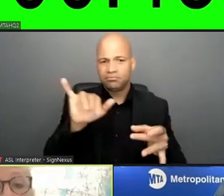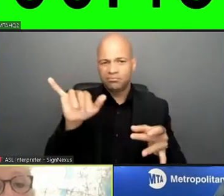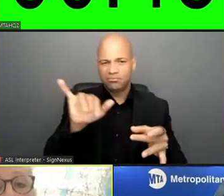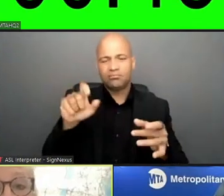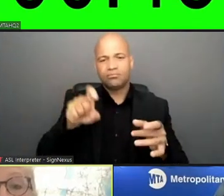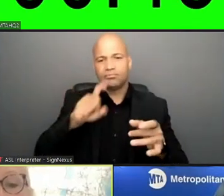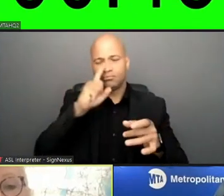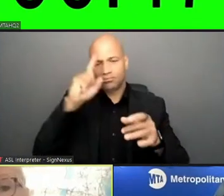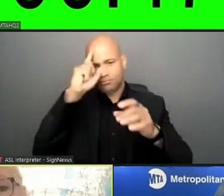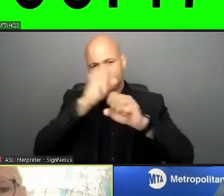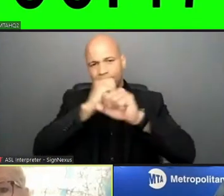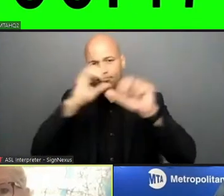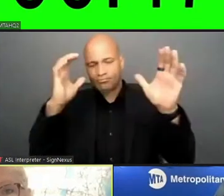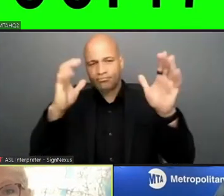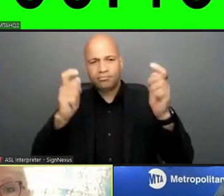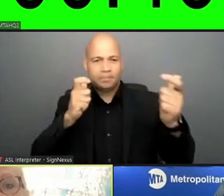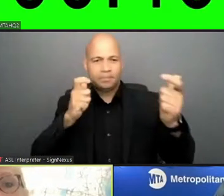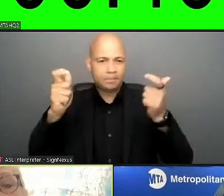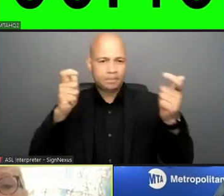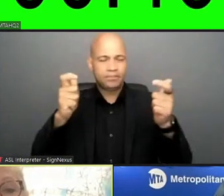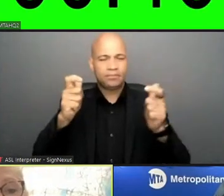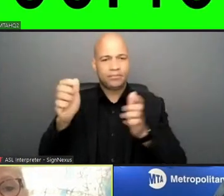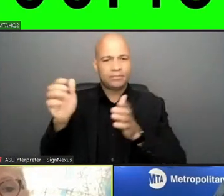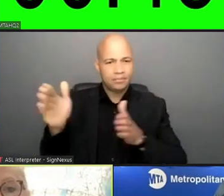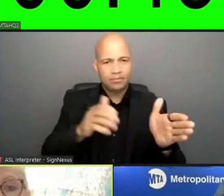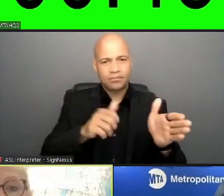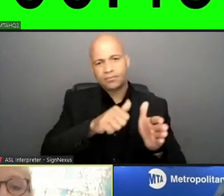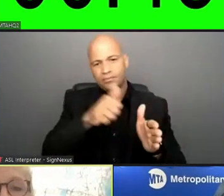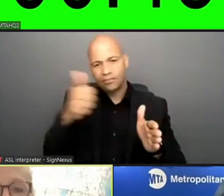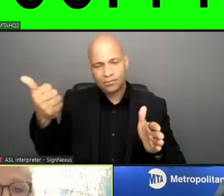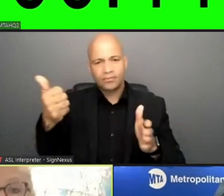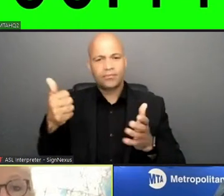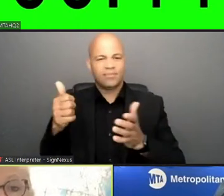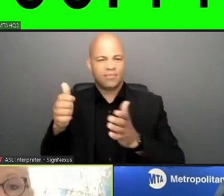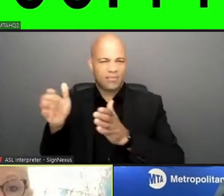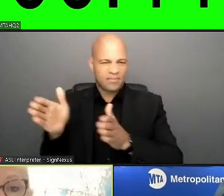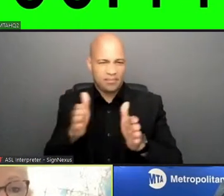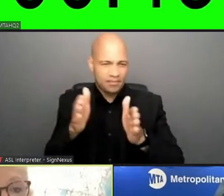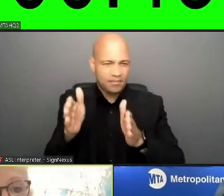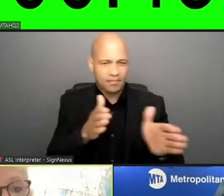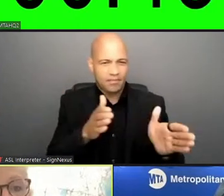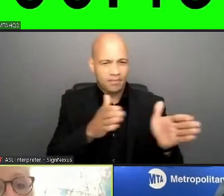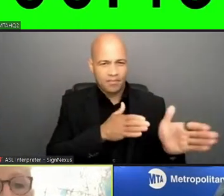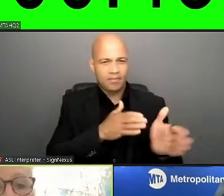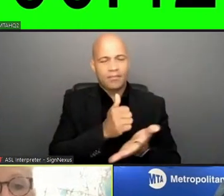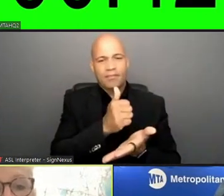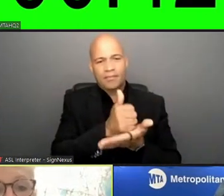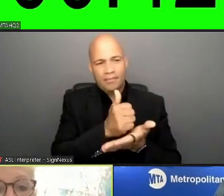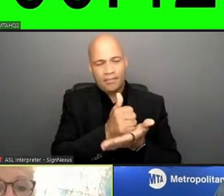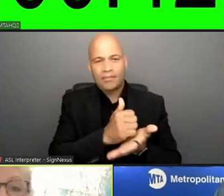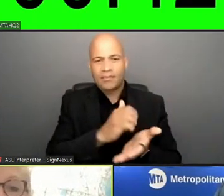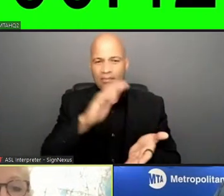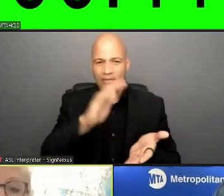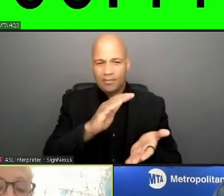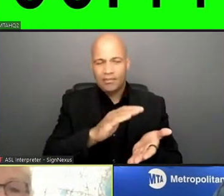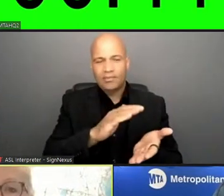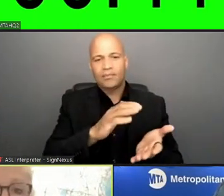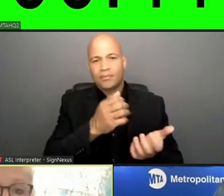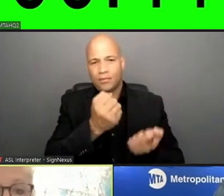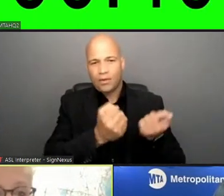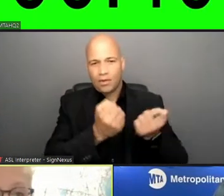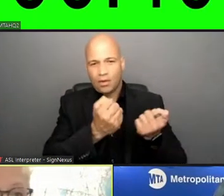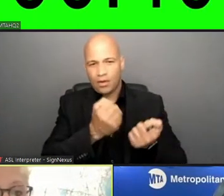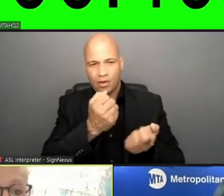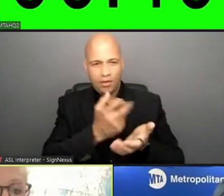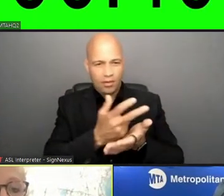to incentivize more sustainable Transit methods and de-prioritize unnecessary car usage congestion pricing is not a be-all